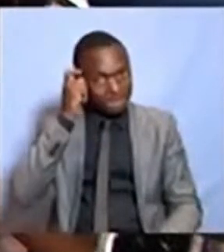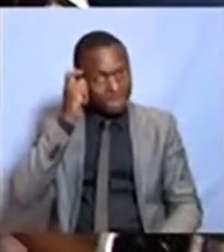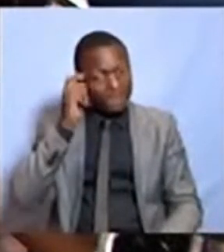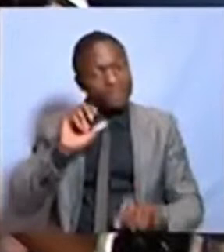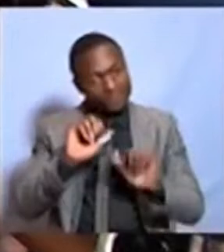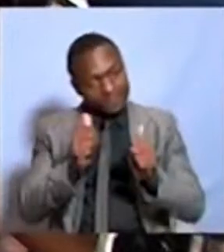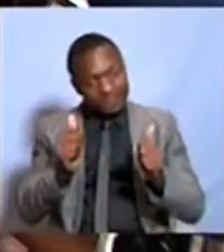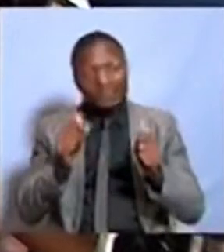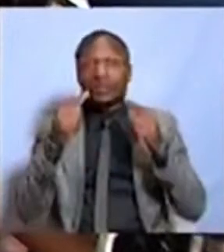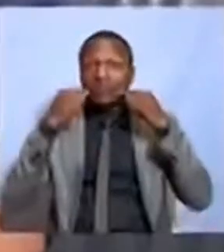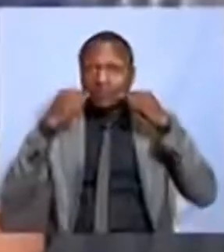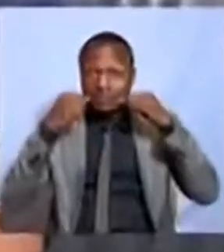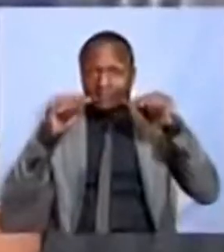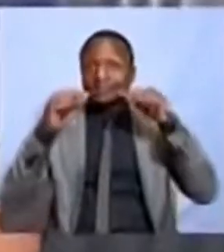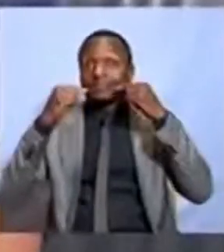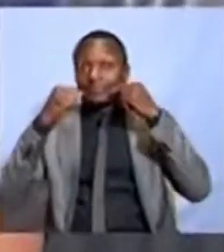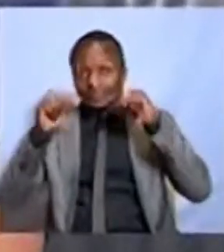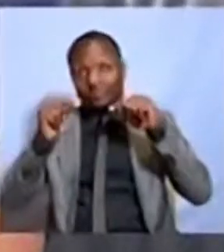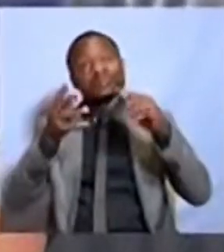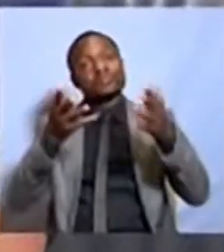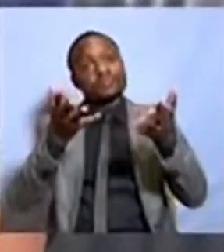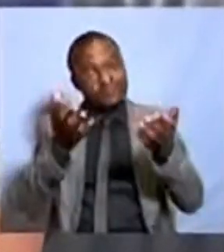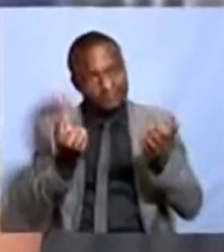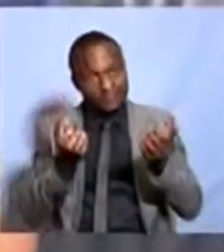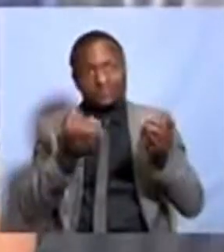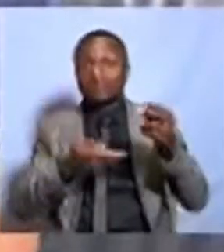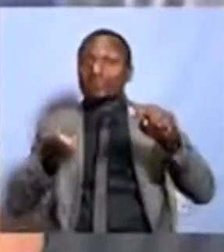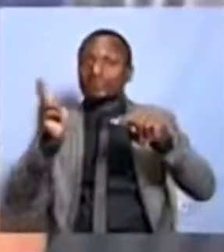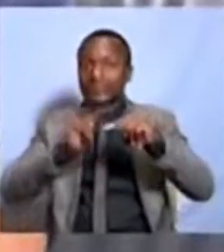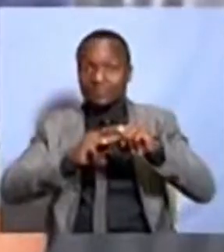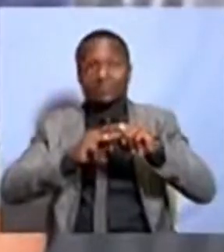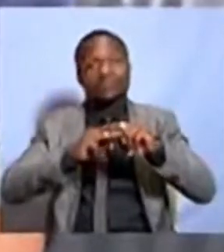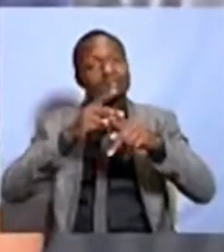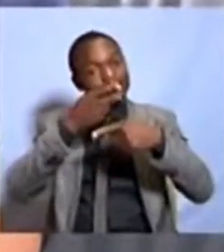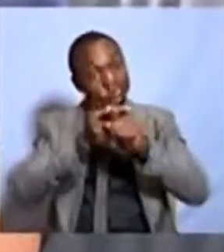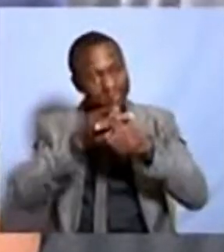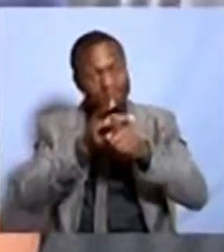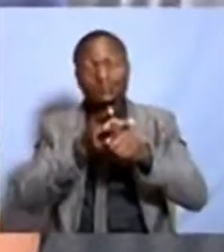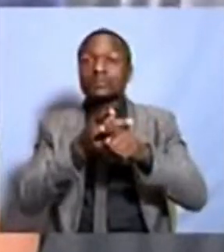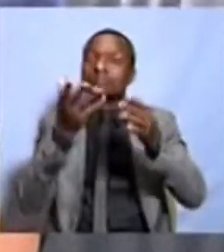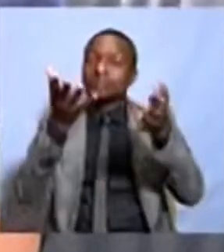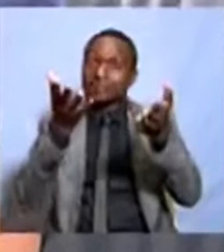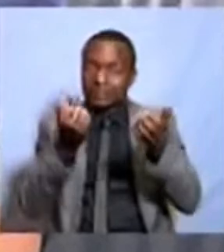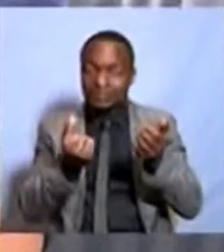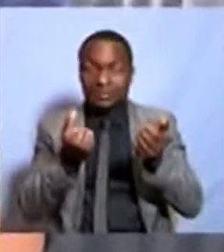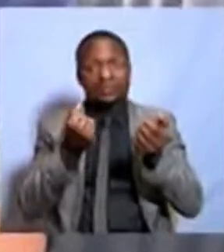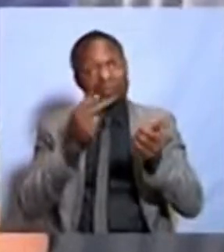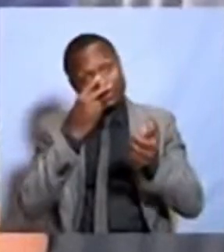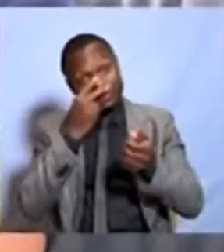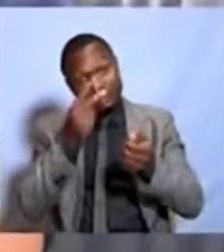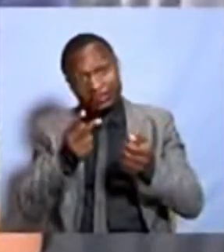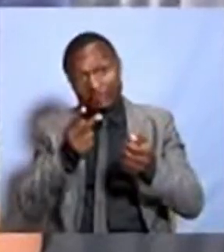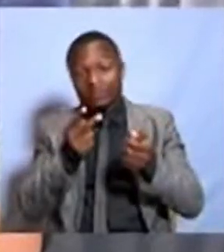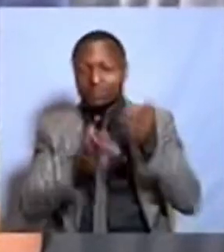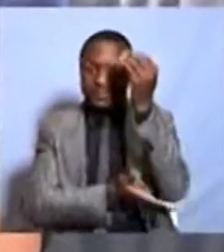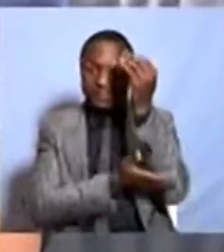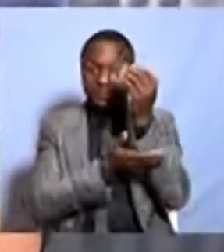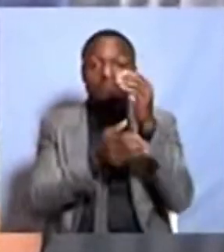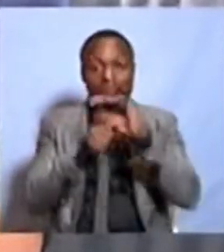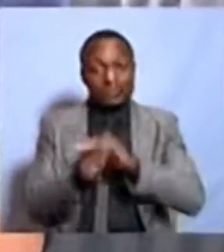well, pronouncements, we want to increase production, we want to see enhanced private